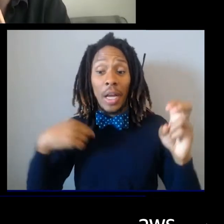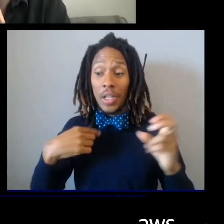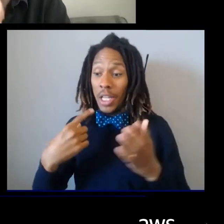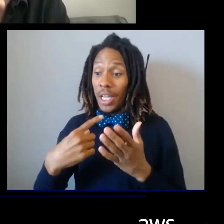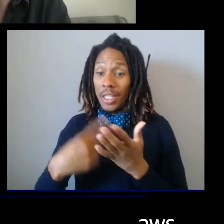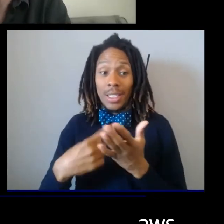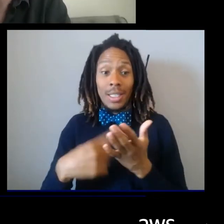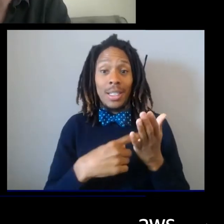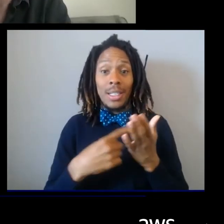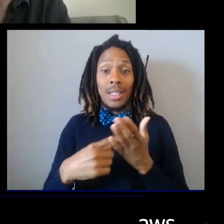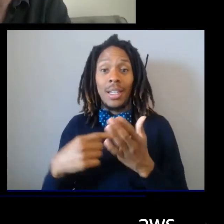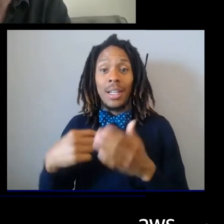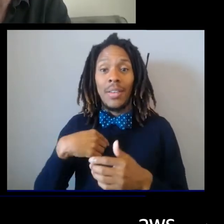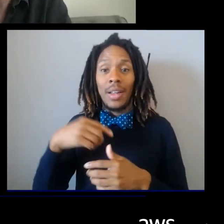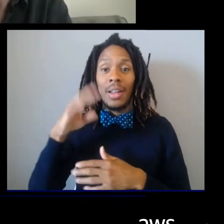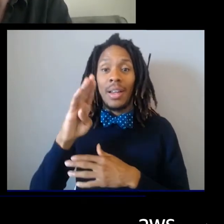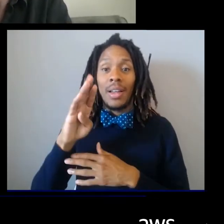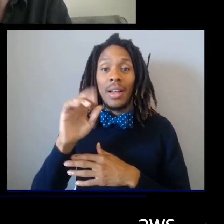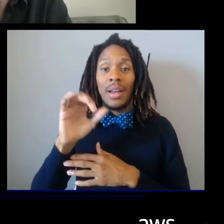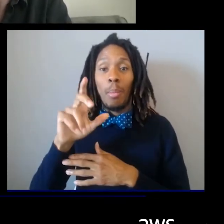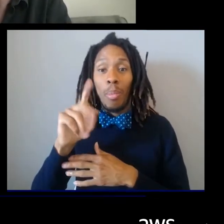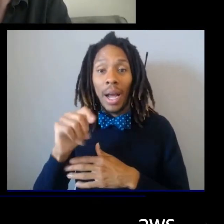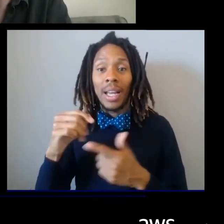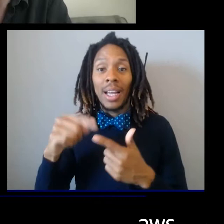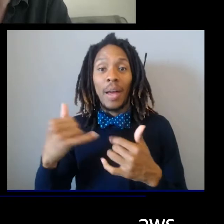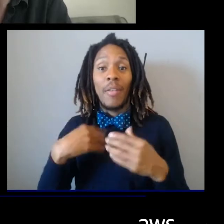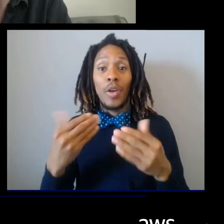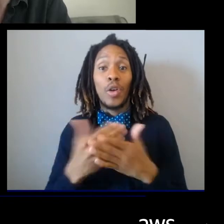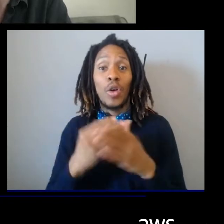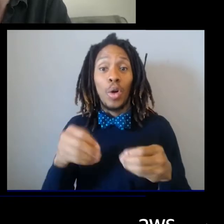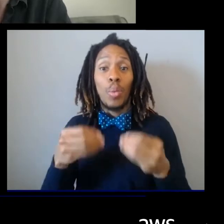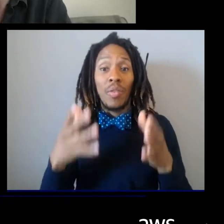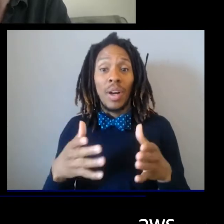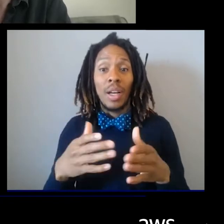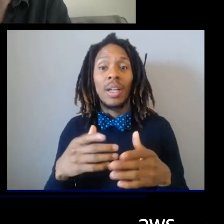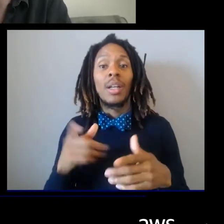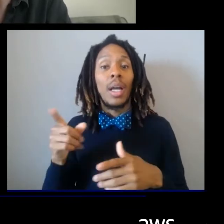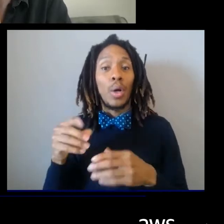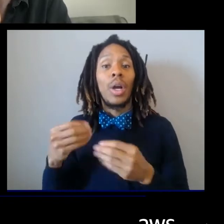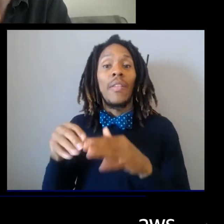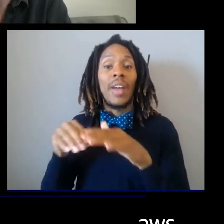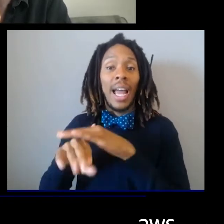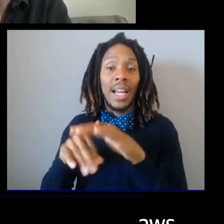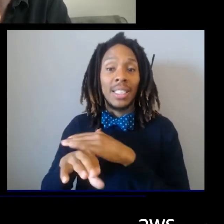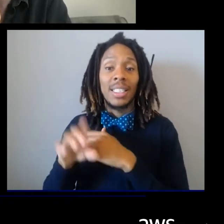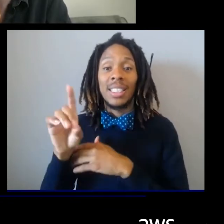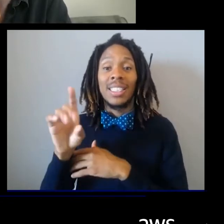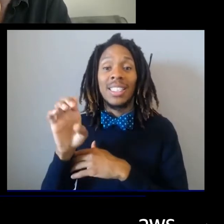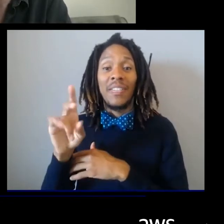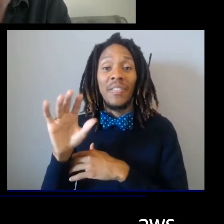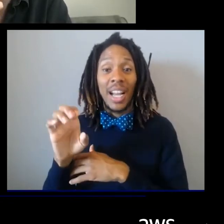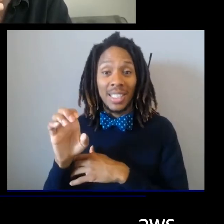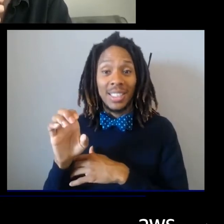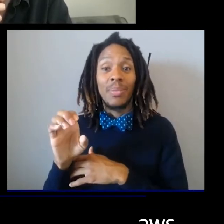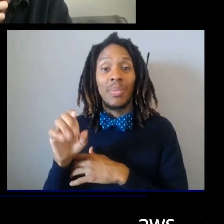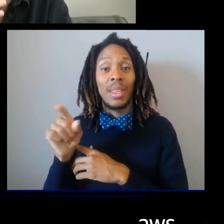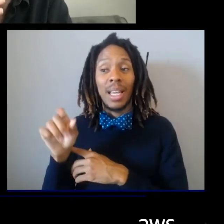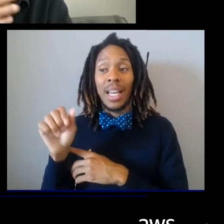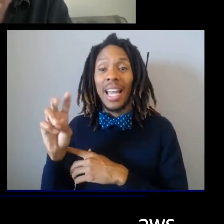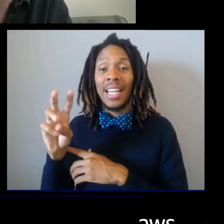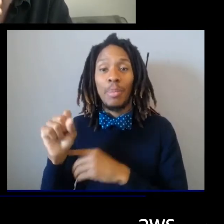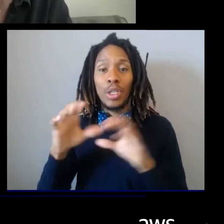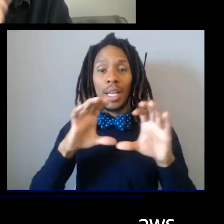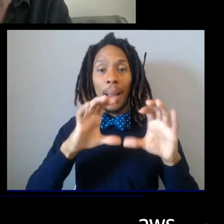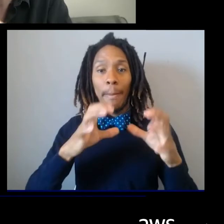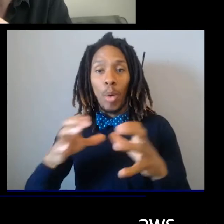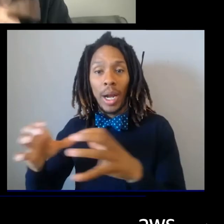Qiskit bracket provider, now we have a new provider which give you access to the devices that AWS bracket provides